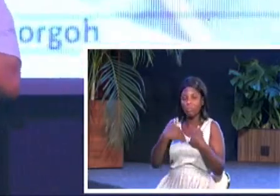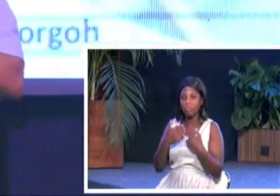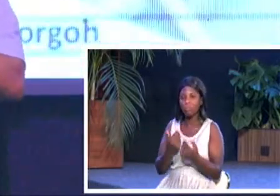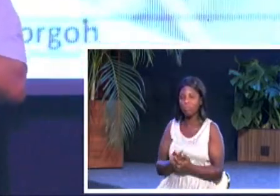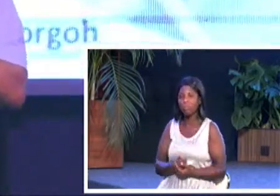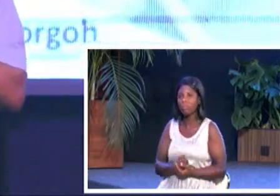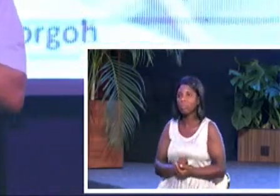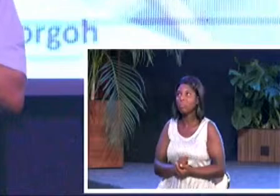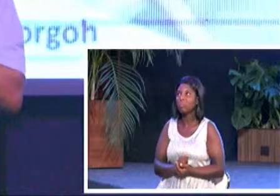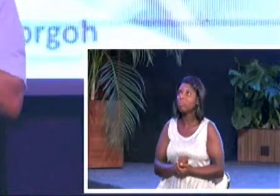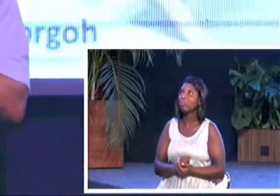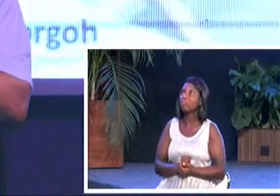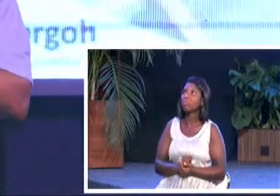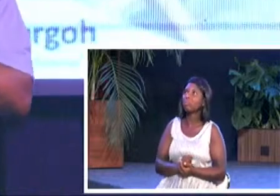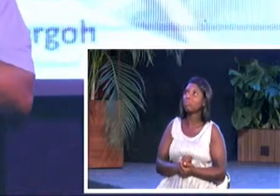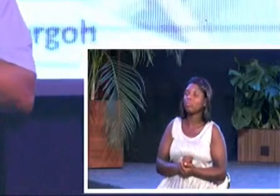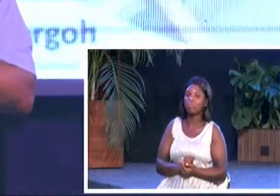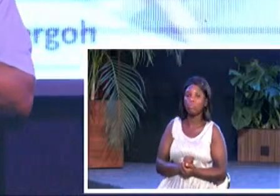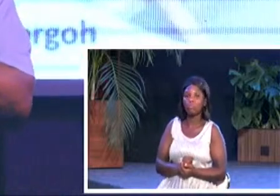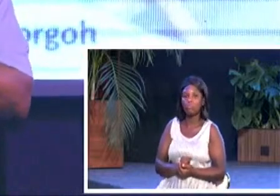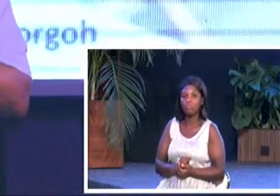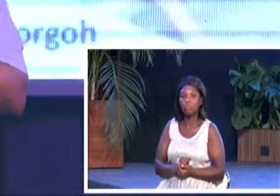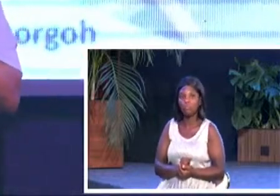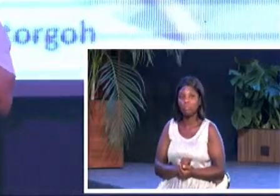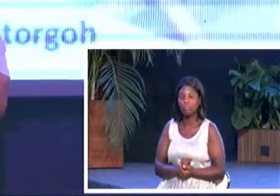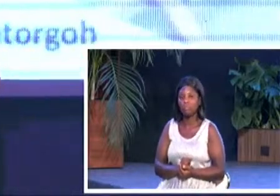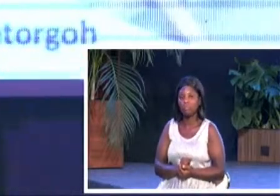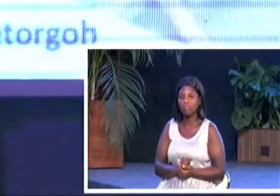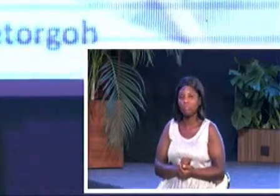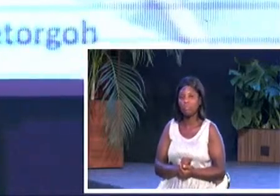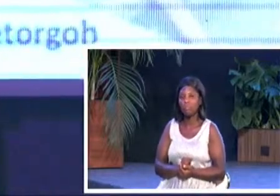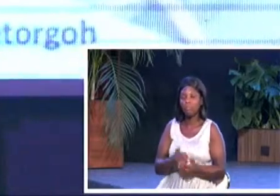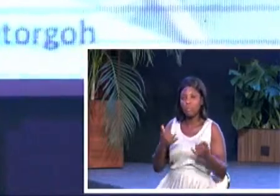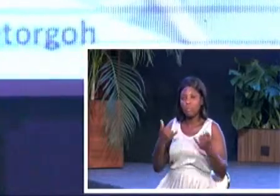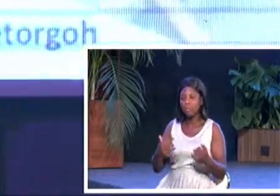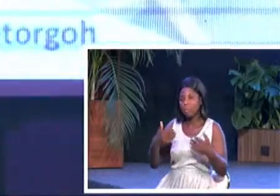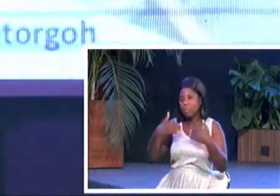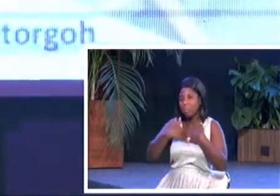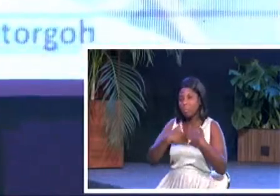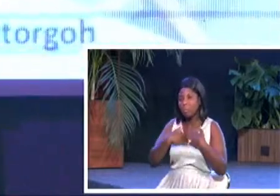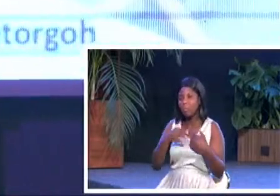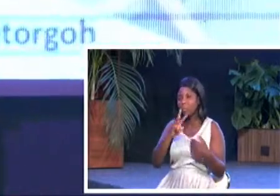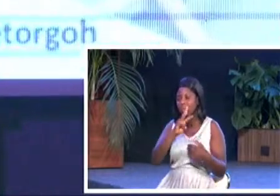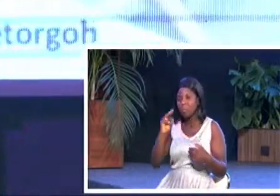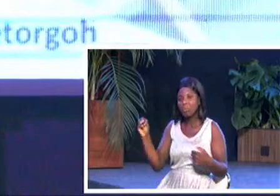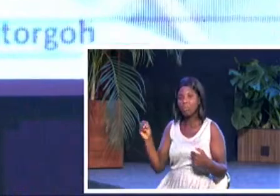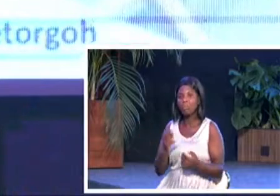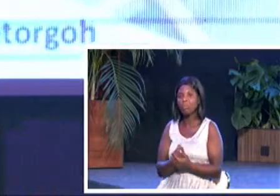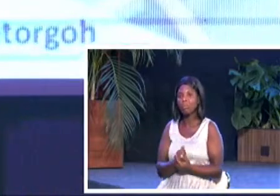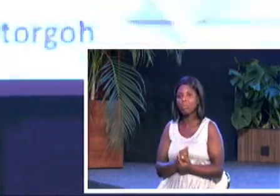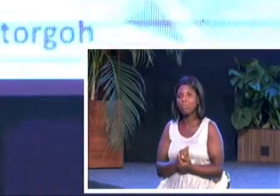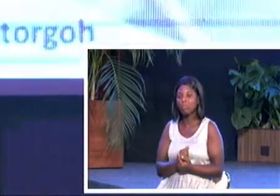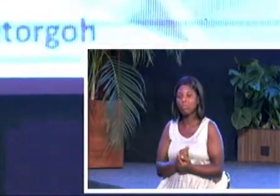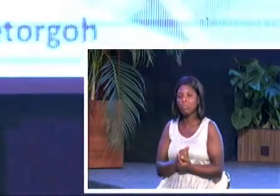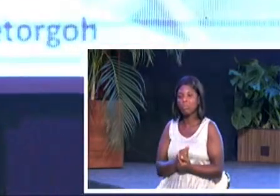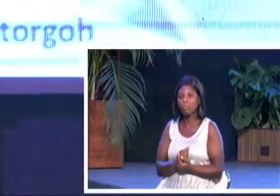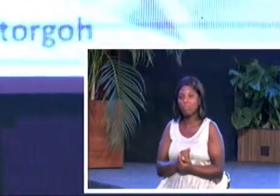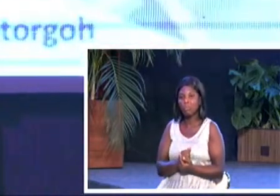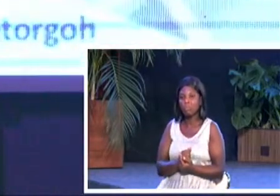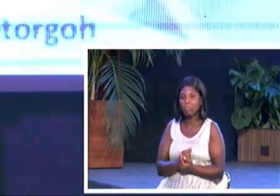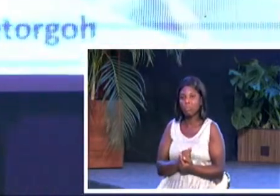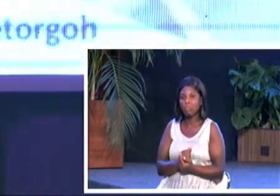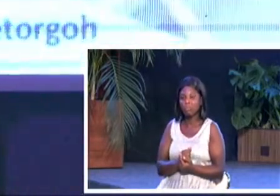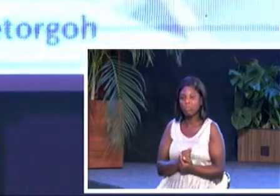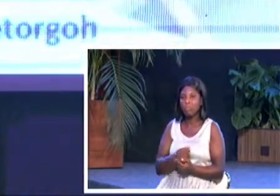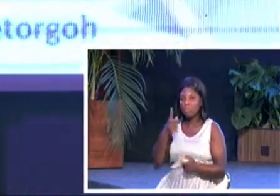apps onto the app stores, right? We have millions, hundreds of millions of apps on the app stores because of